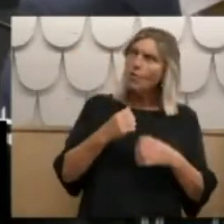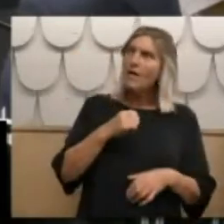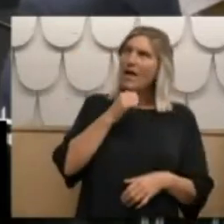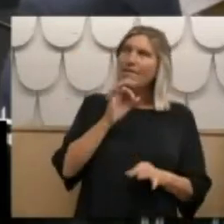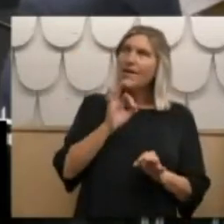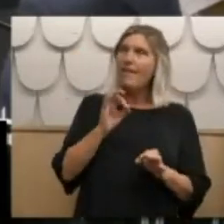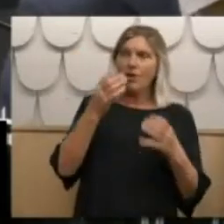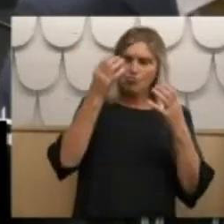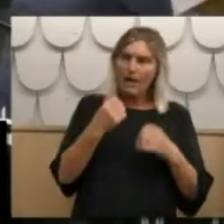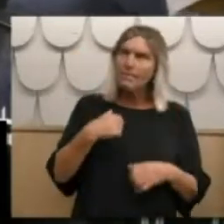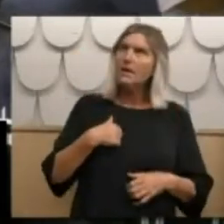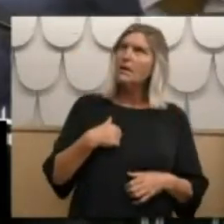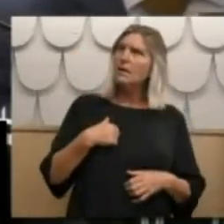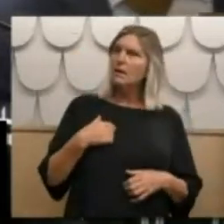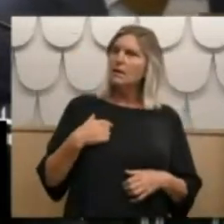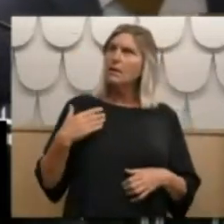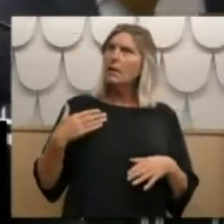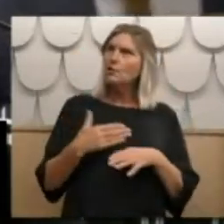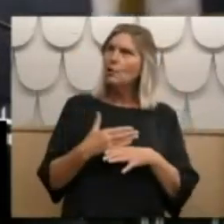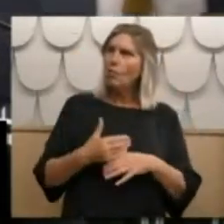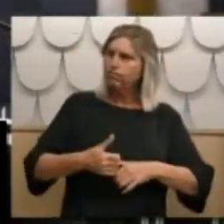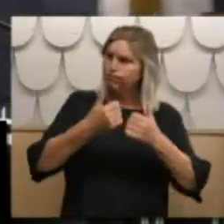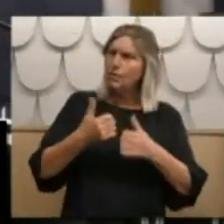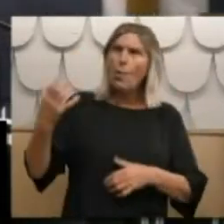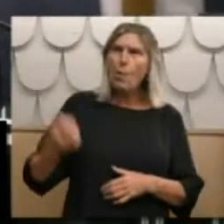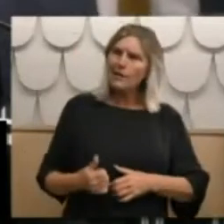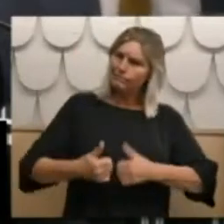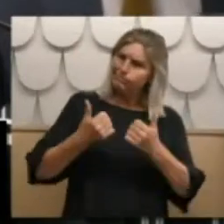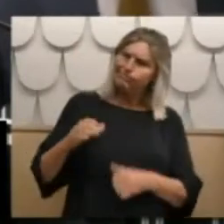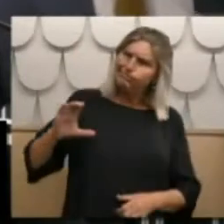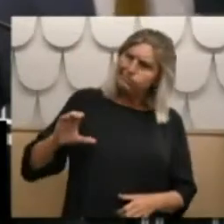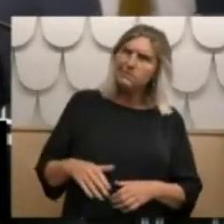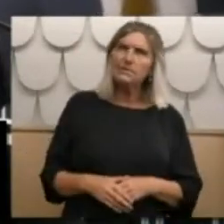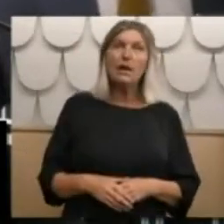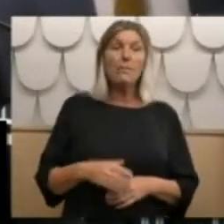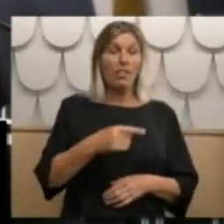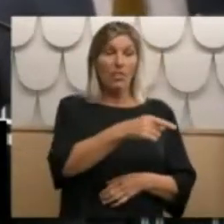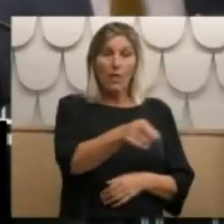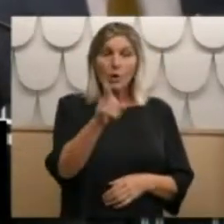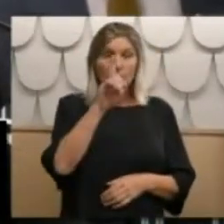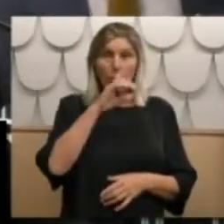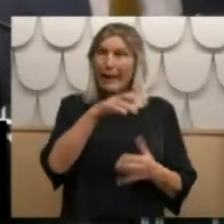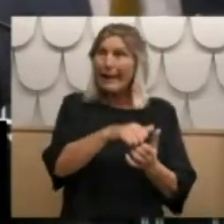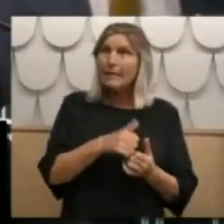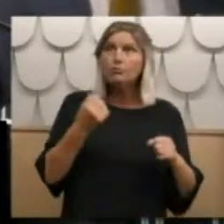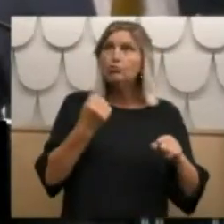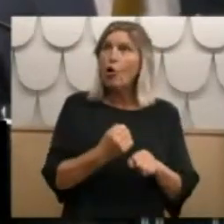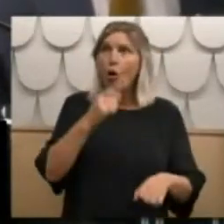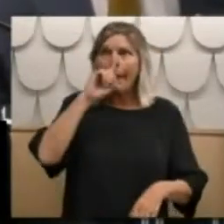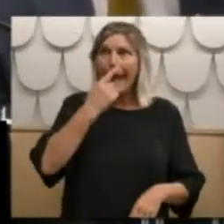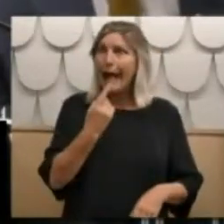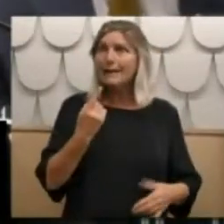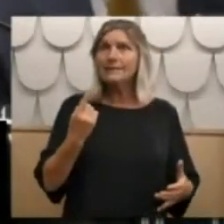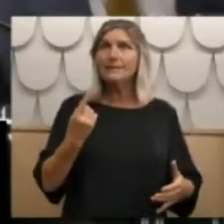poor people have never been capable of often holding down sustained employment even. If they've got